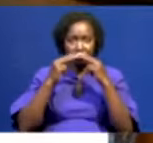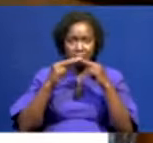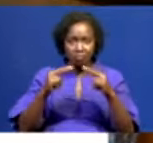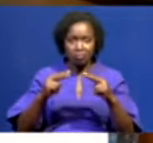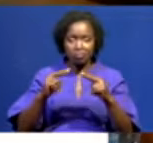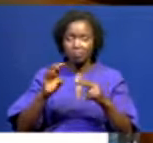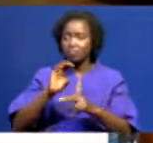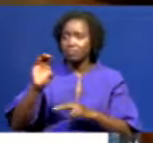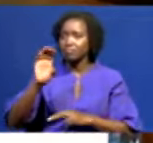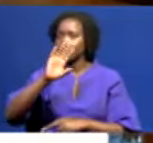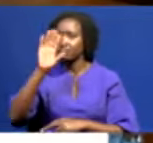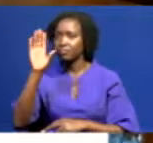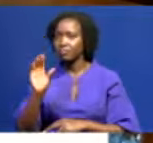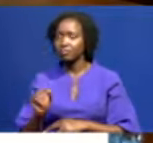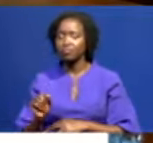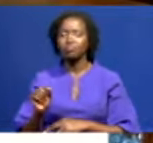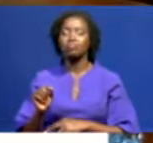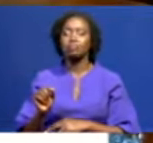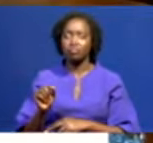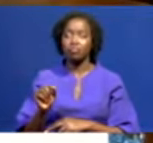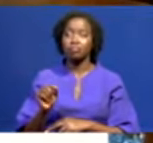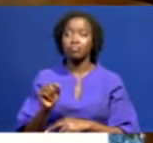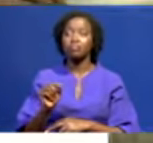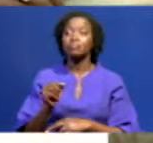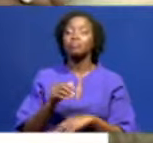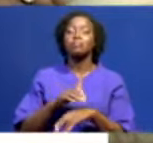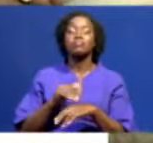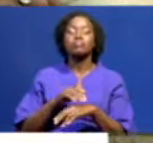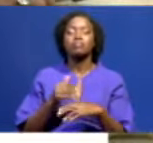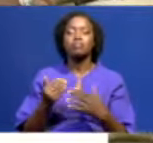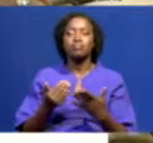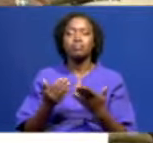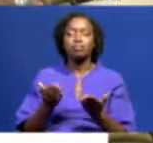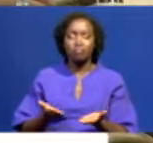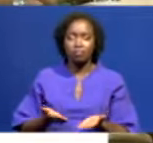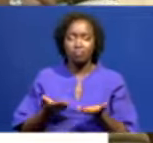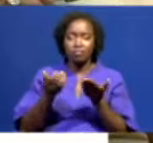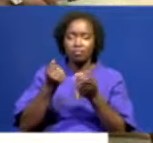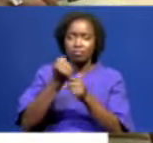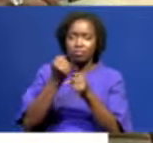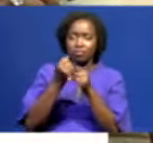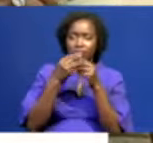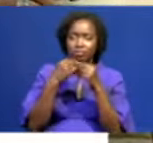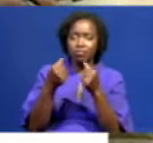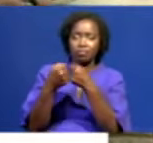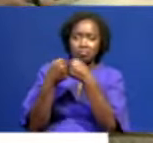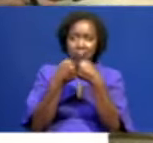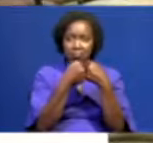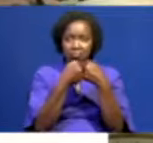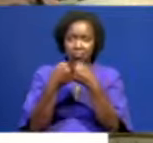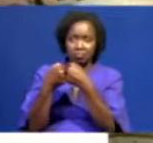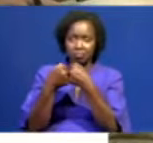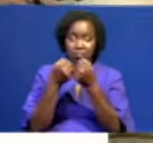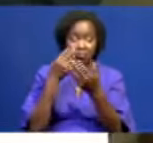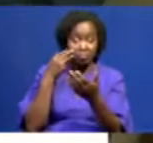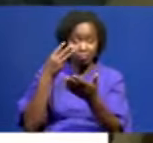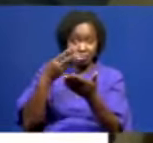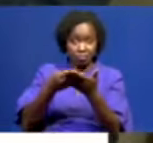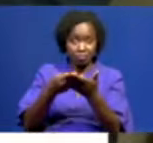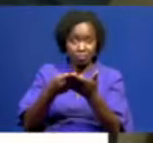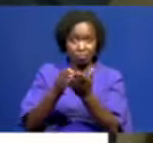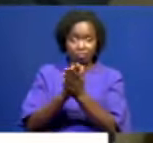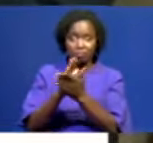in the east African region the DP called on increased efforts to sort out the current challenges being witnessed